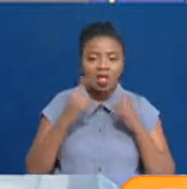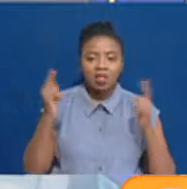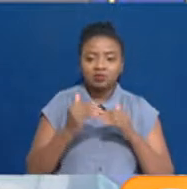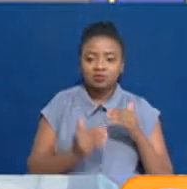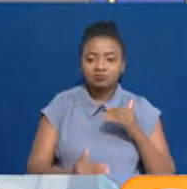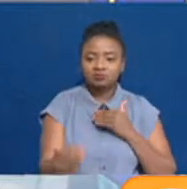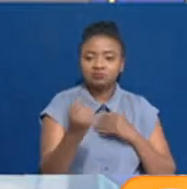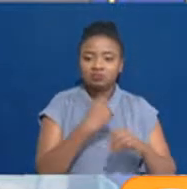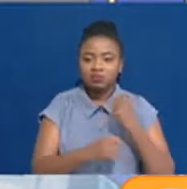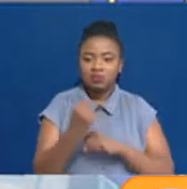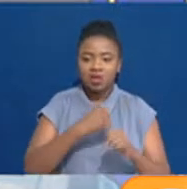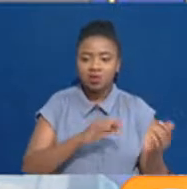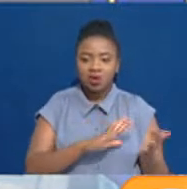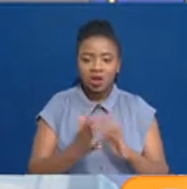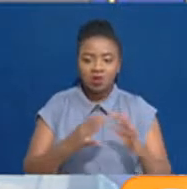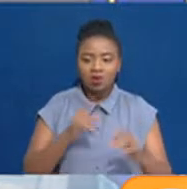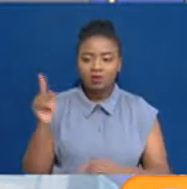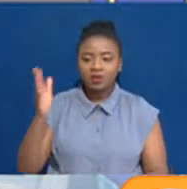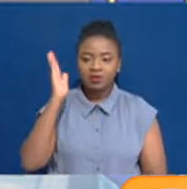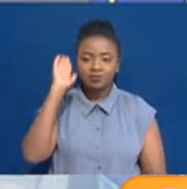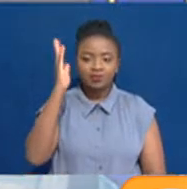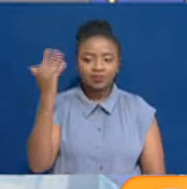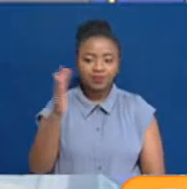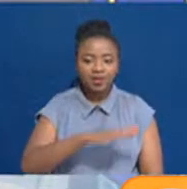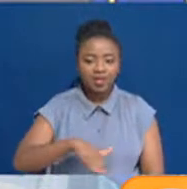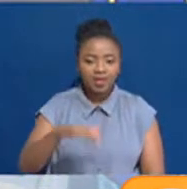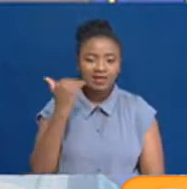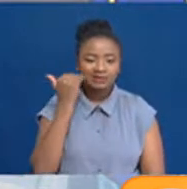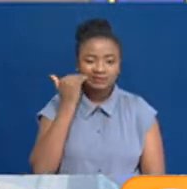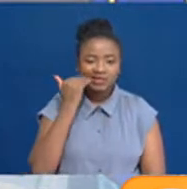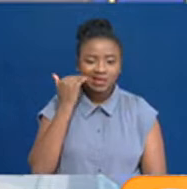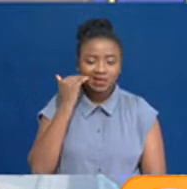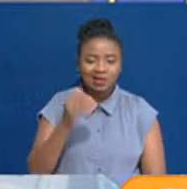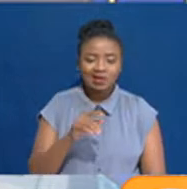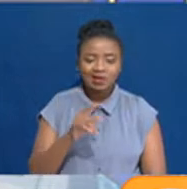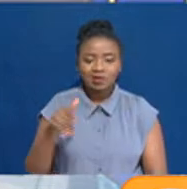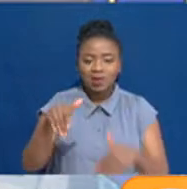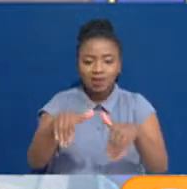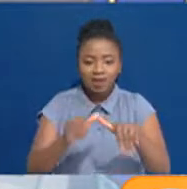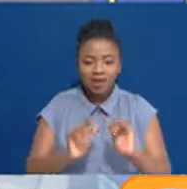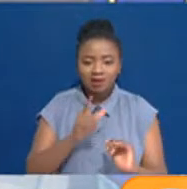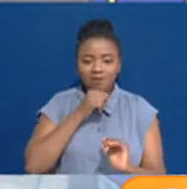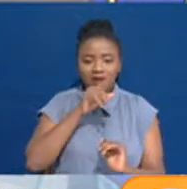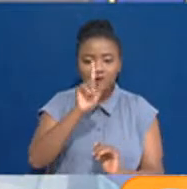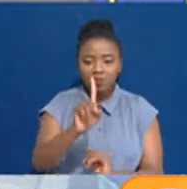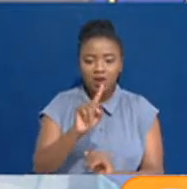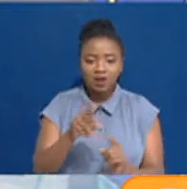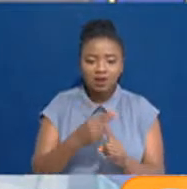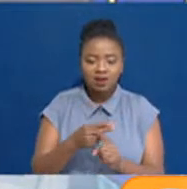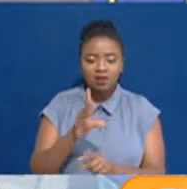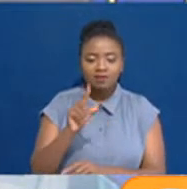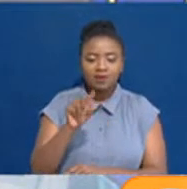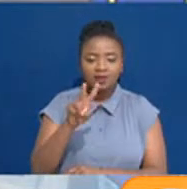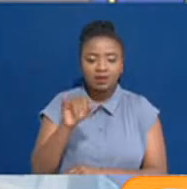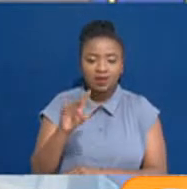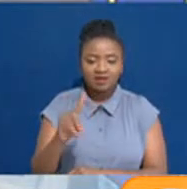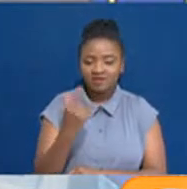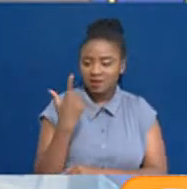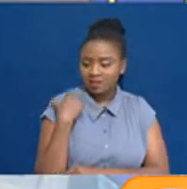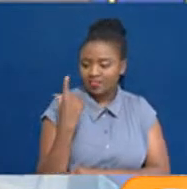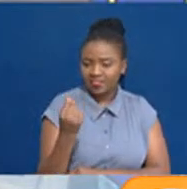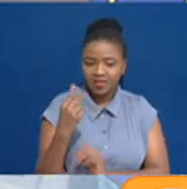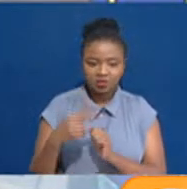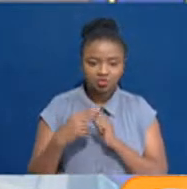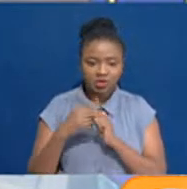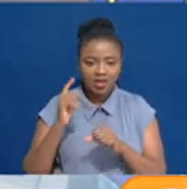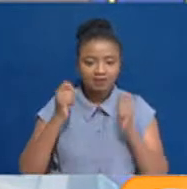Speaking in Siaya during the burial of one of the victims of police brutality in the weekly anti-government demos in July, Raila